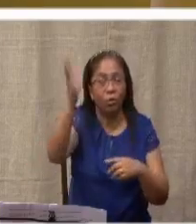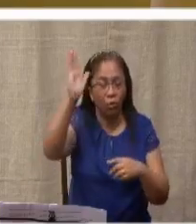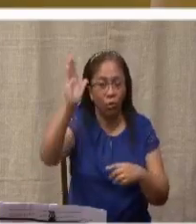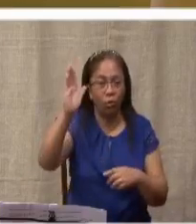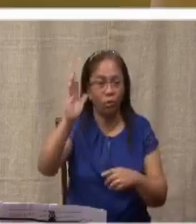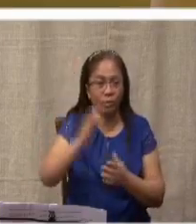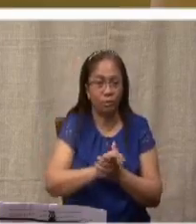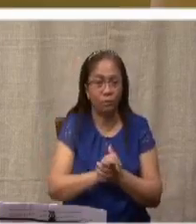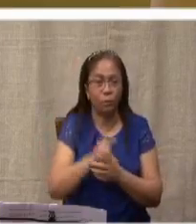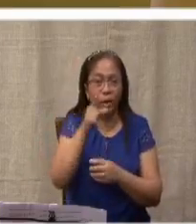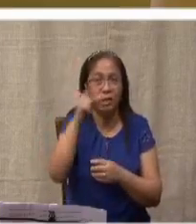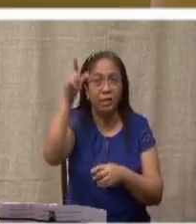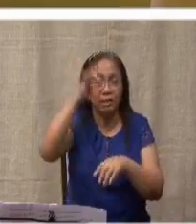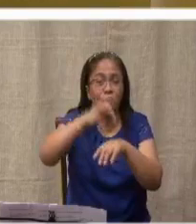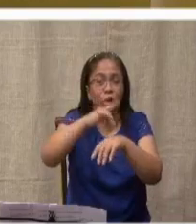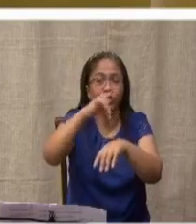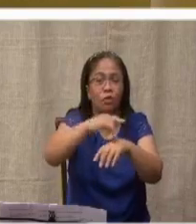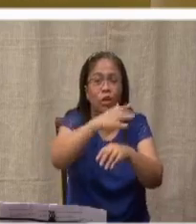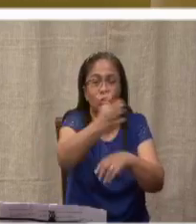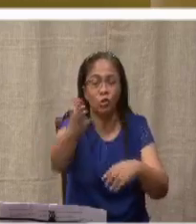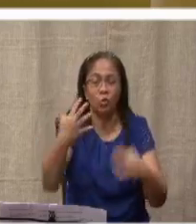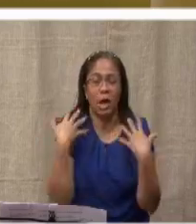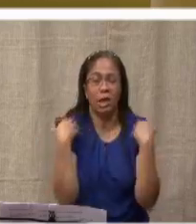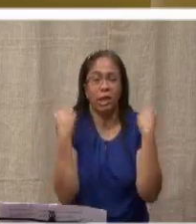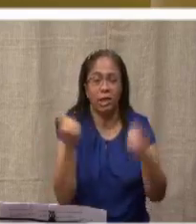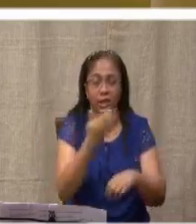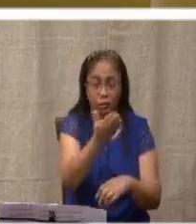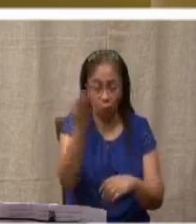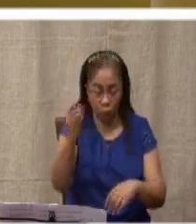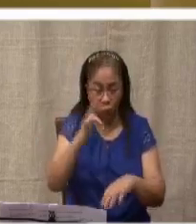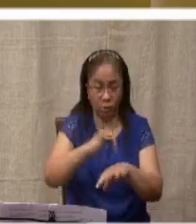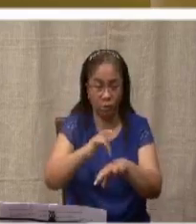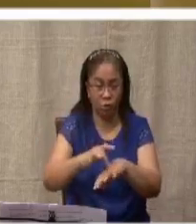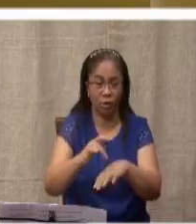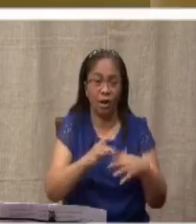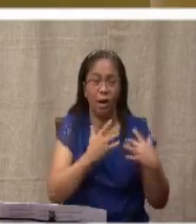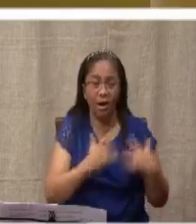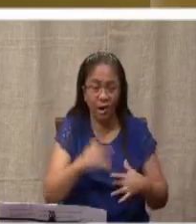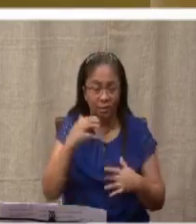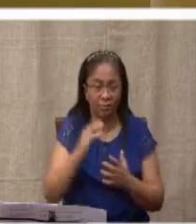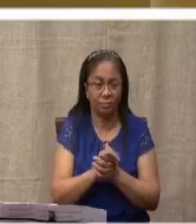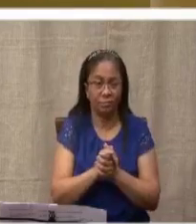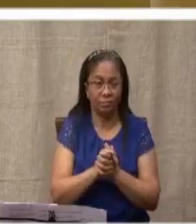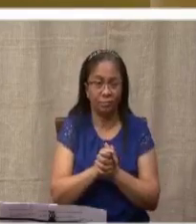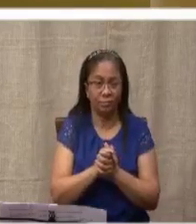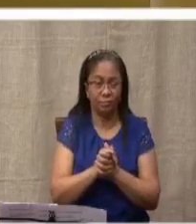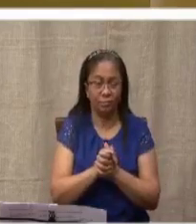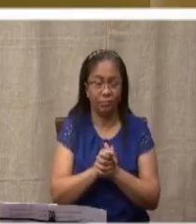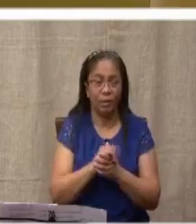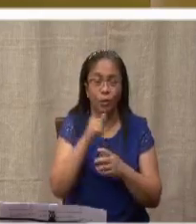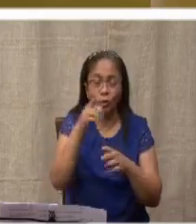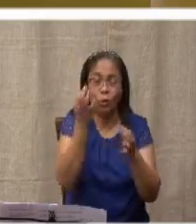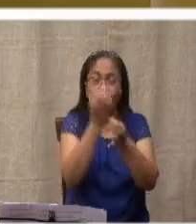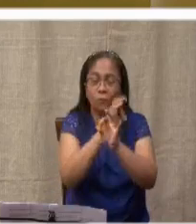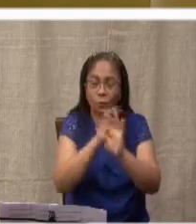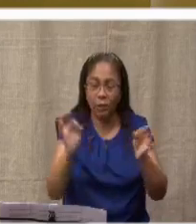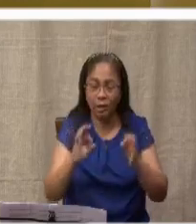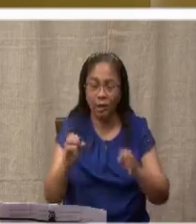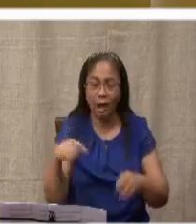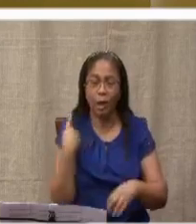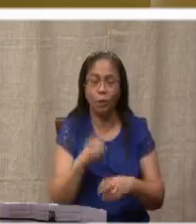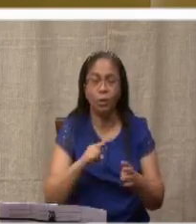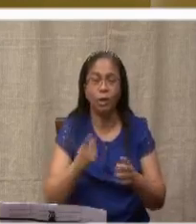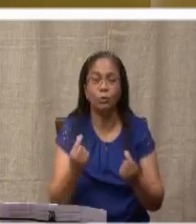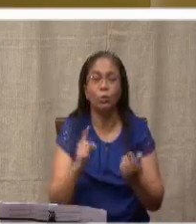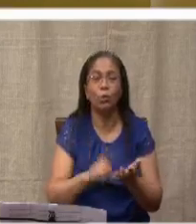he has set you free and when god has set you free all that we can do is respond in gratitude